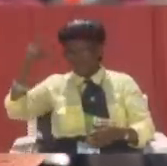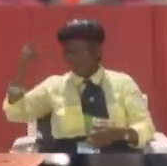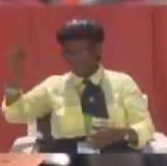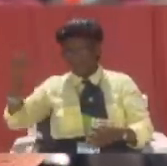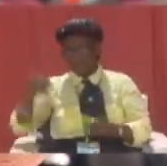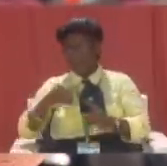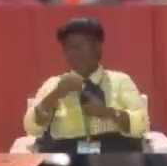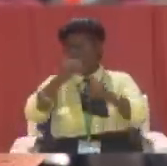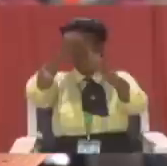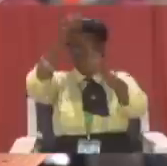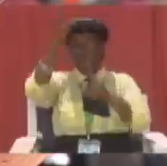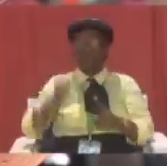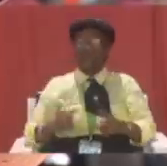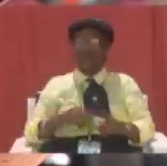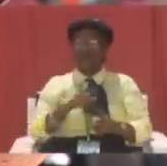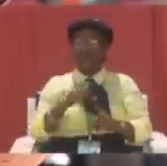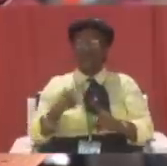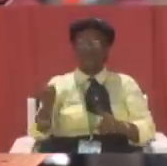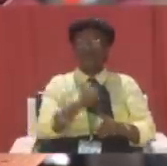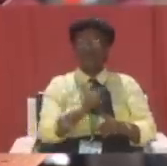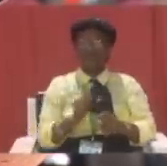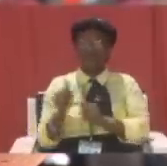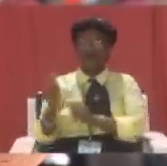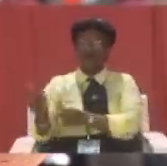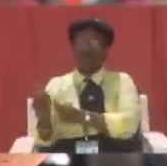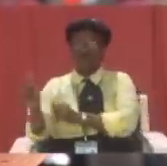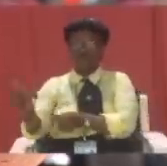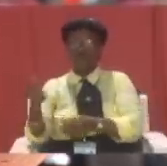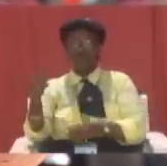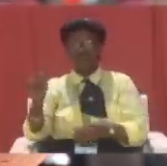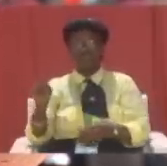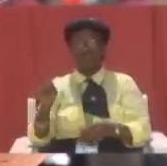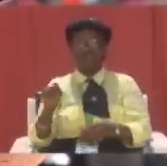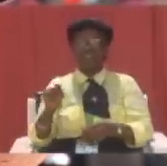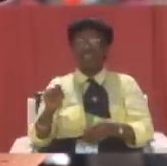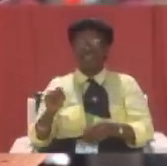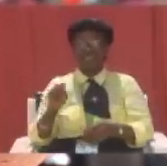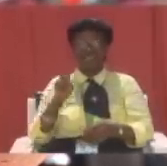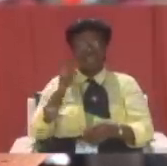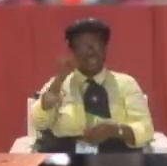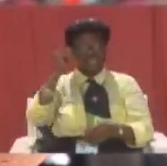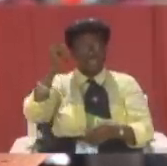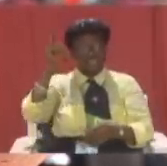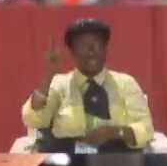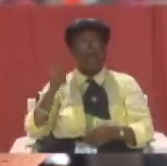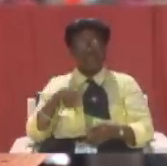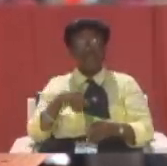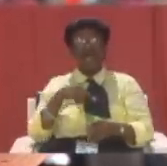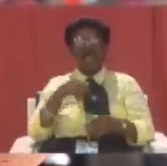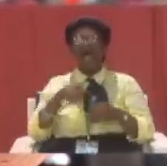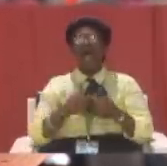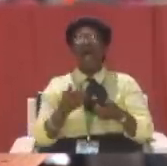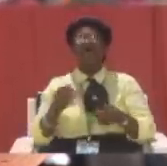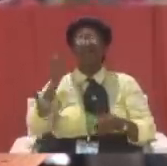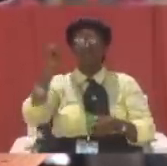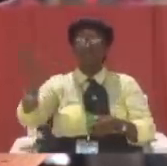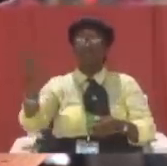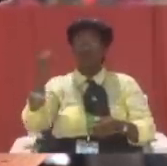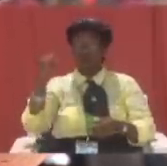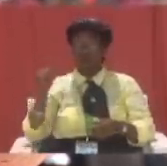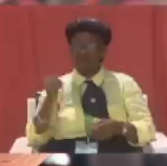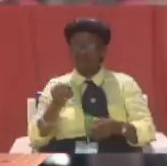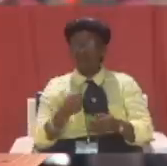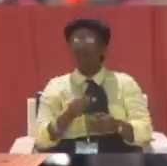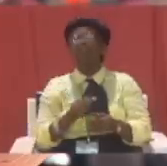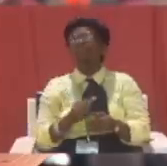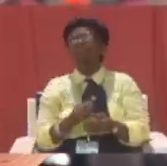particularly when you follow the history, how he was sold into slavery, how he ended up